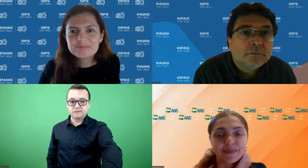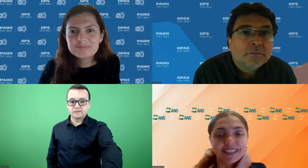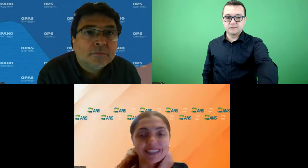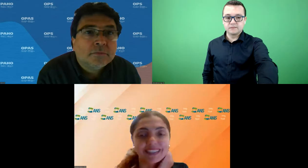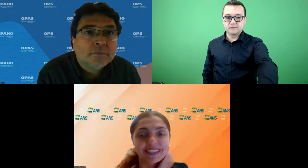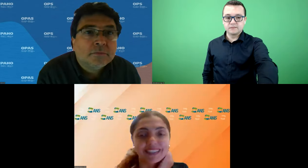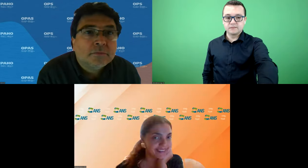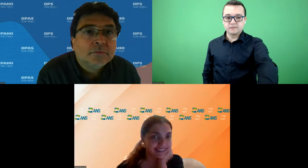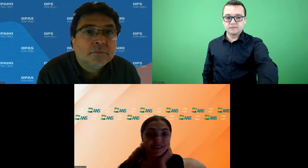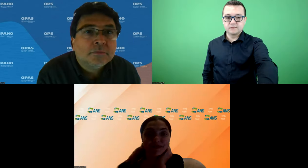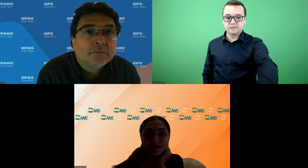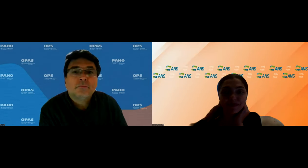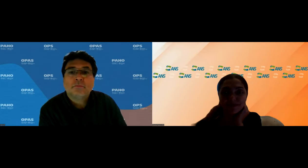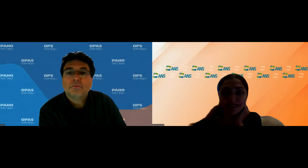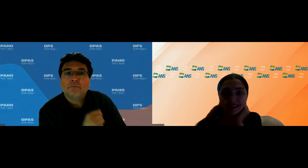Buenas tardes a todos.